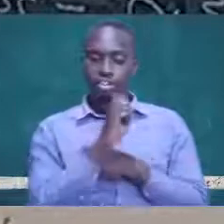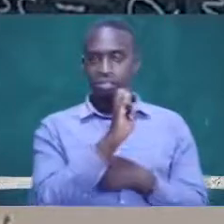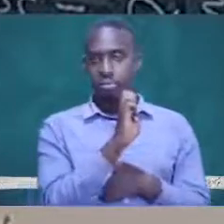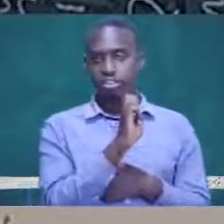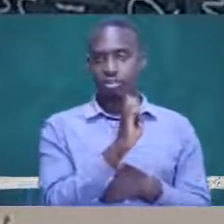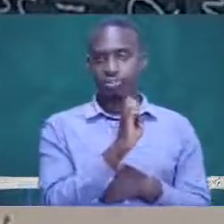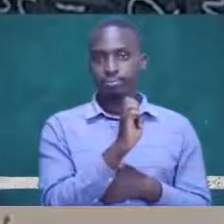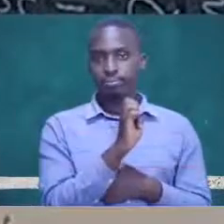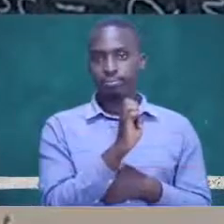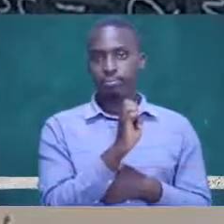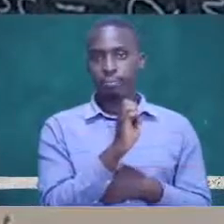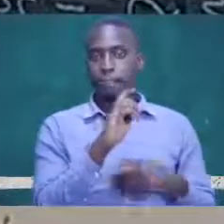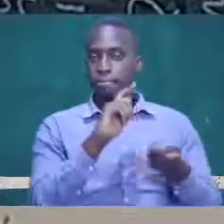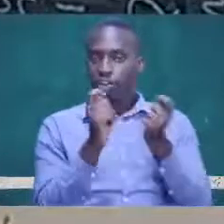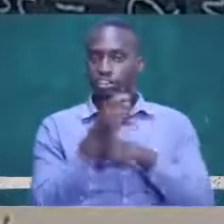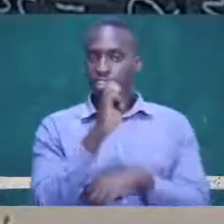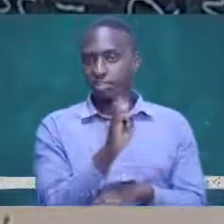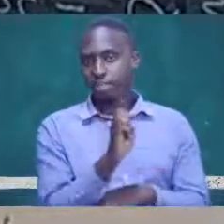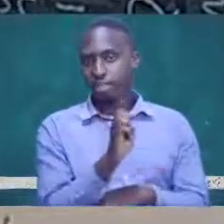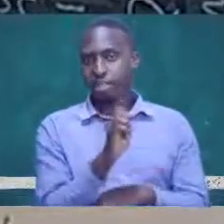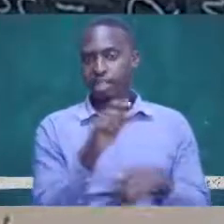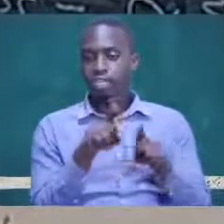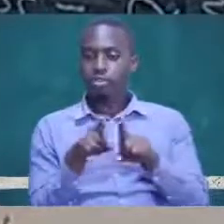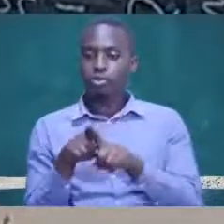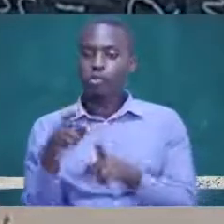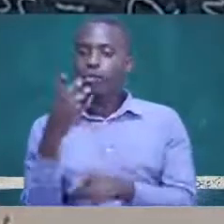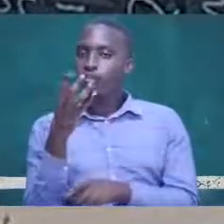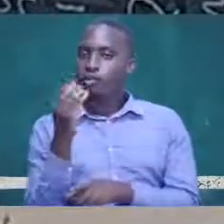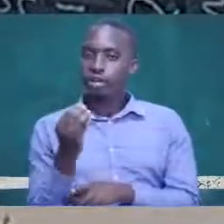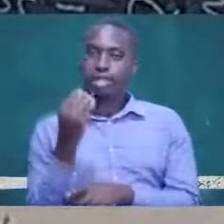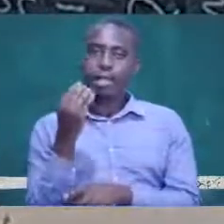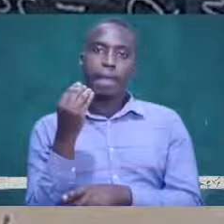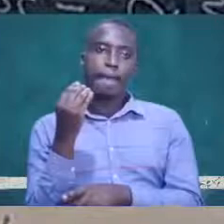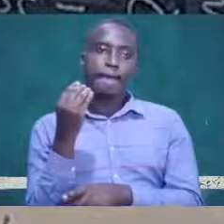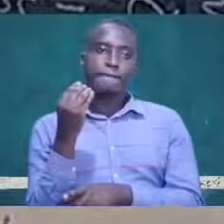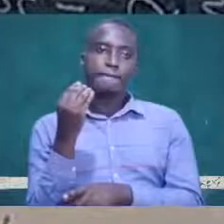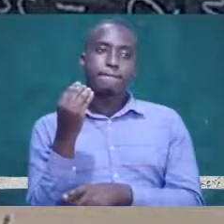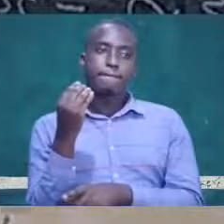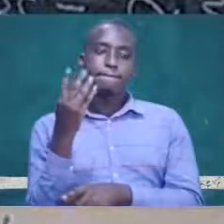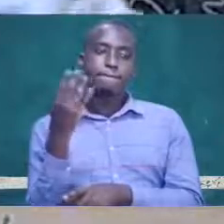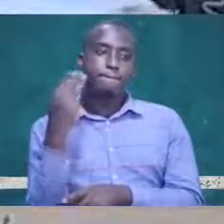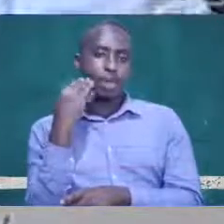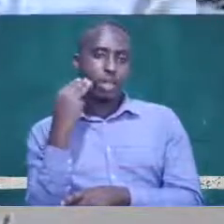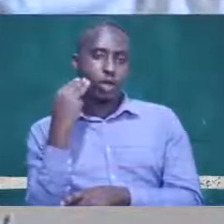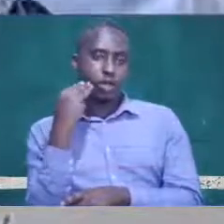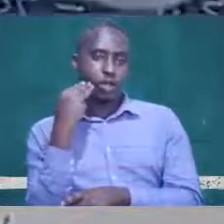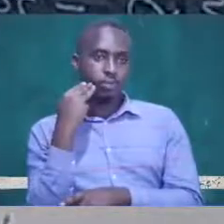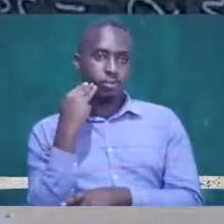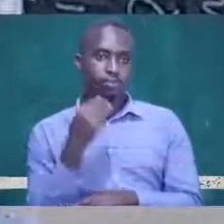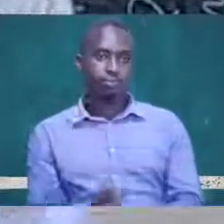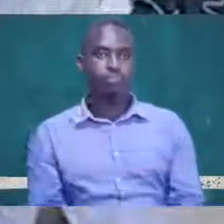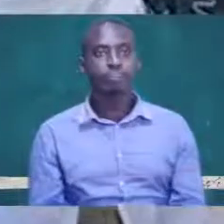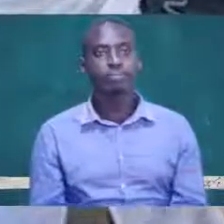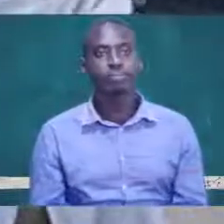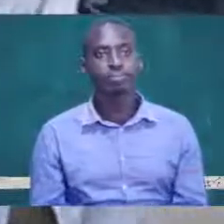expenditure, the change in expenditure is equal to 40 million. The change in expenditure,